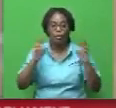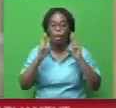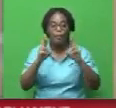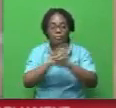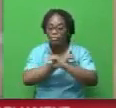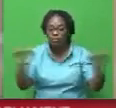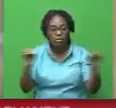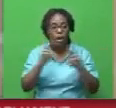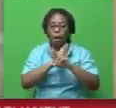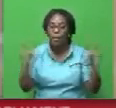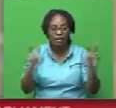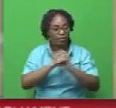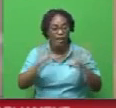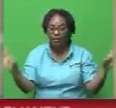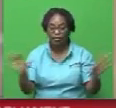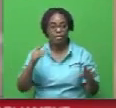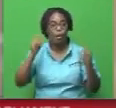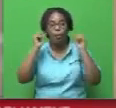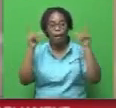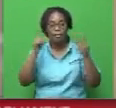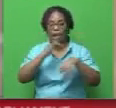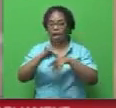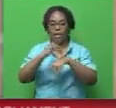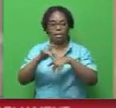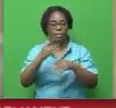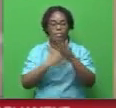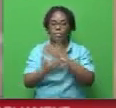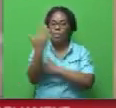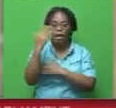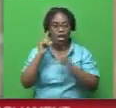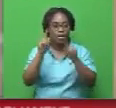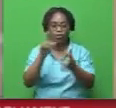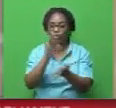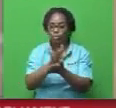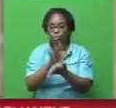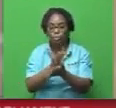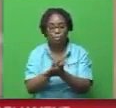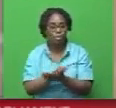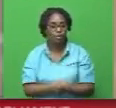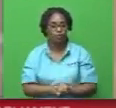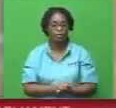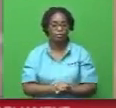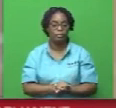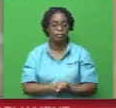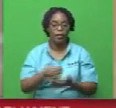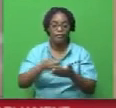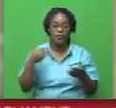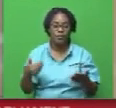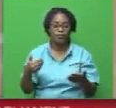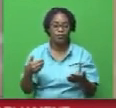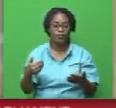morning to take my daughter to school before I come here, and I read that two planes almost crashed because our radar system isn't working at the